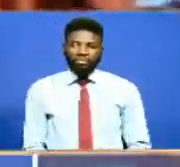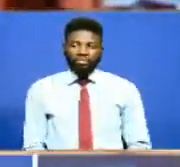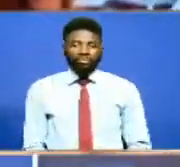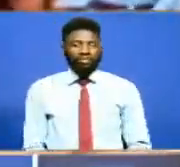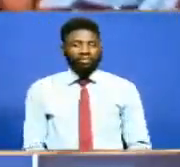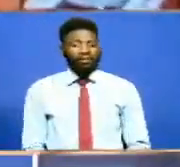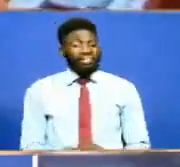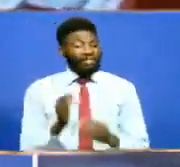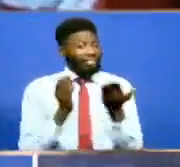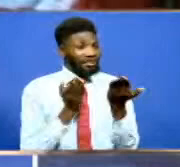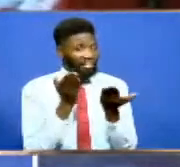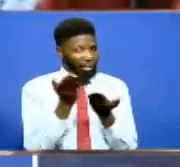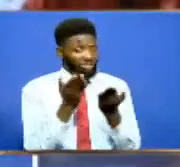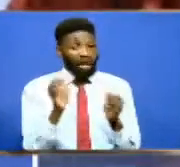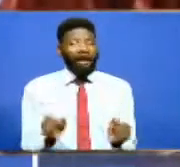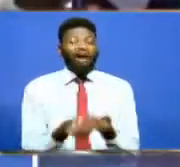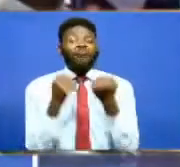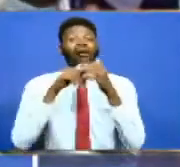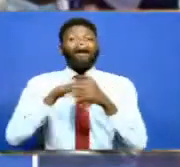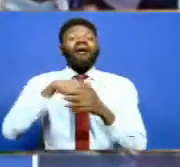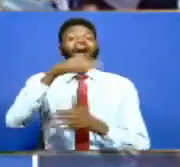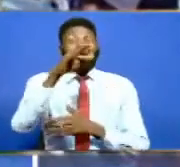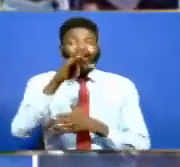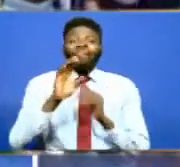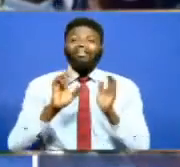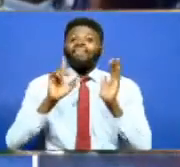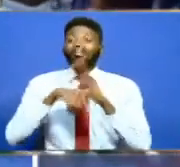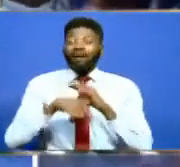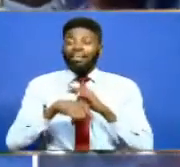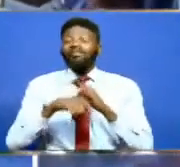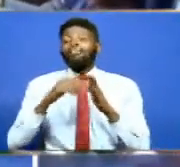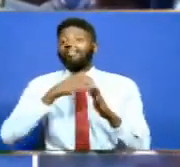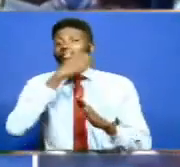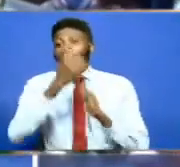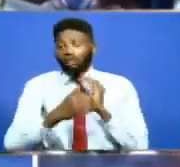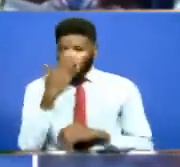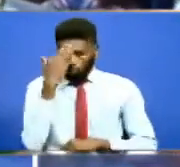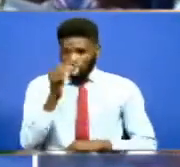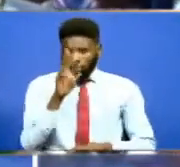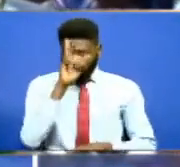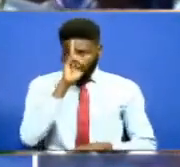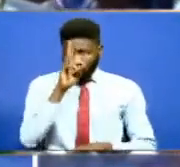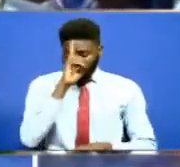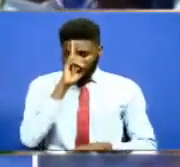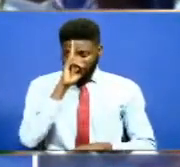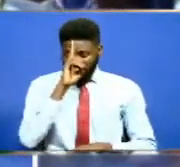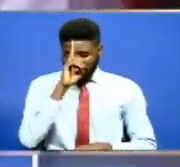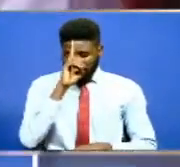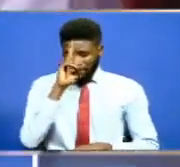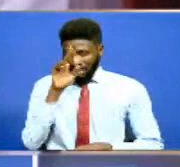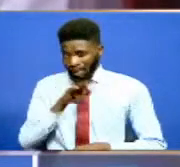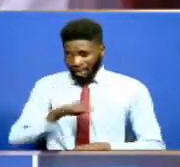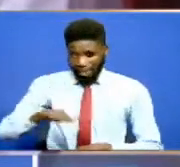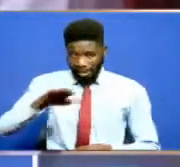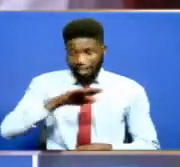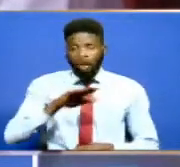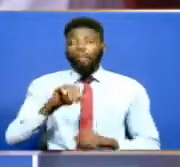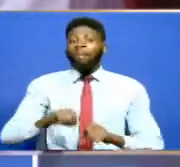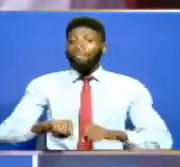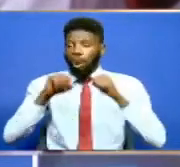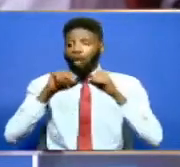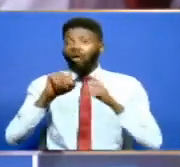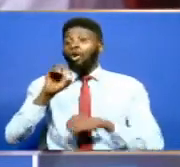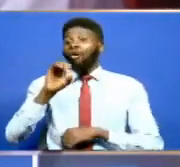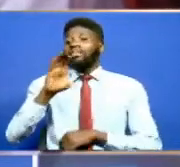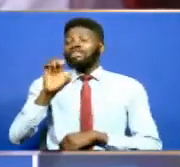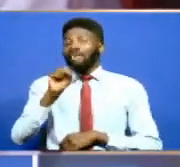The service, which was held outdoors, would however end abruptly when officers led by new OCS got wind of the event and